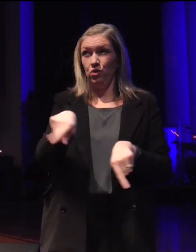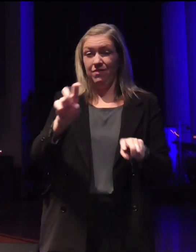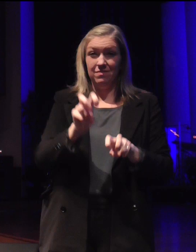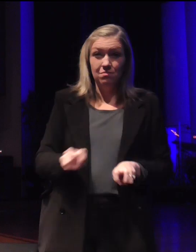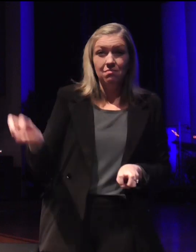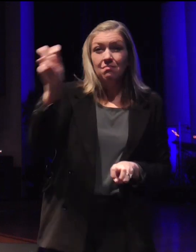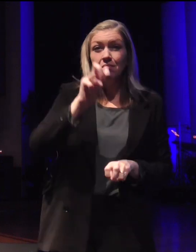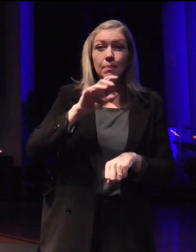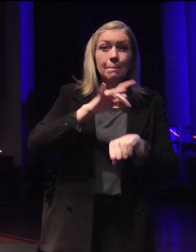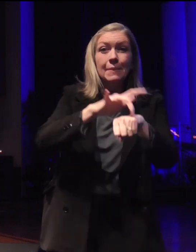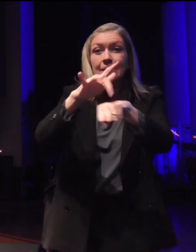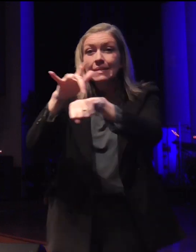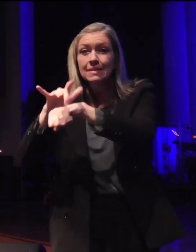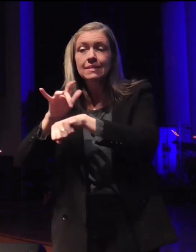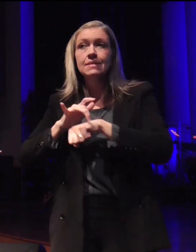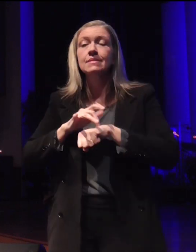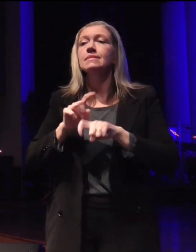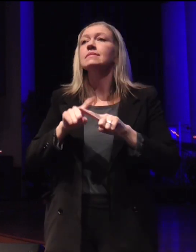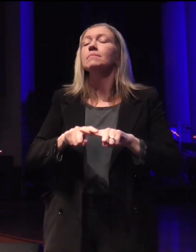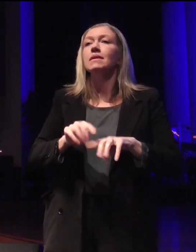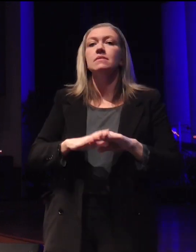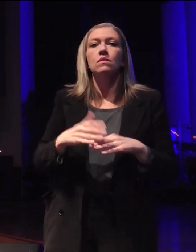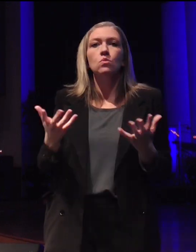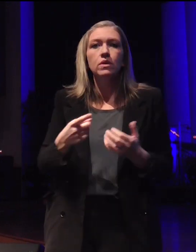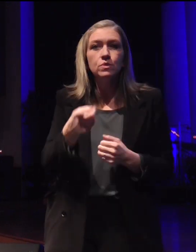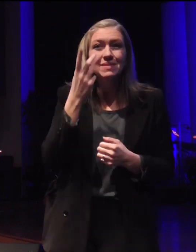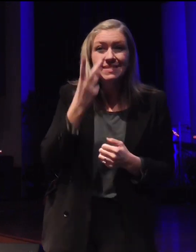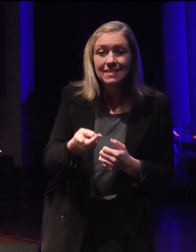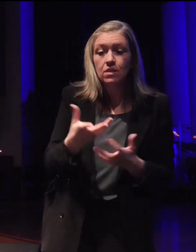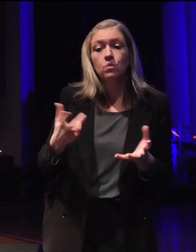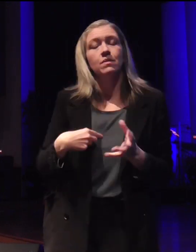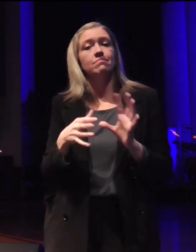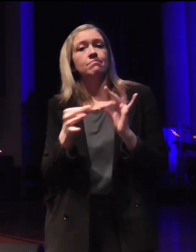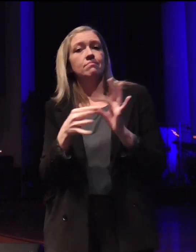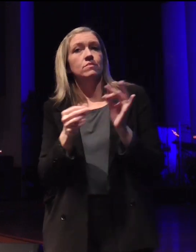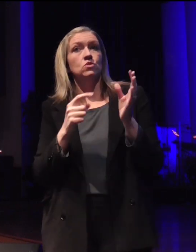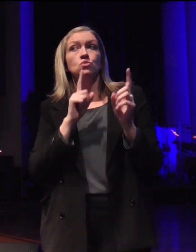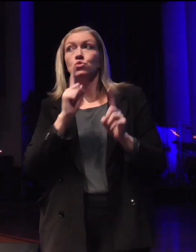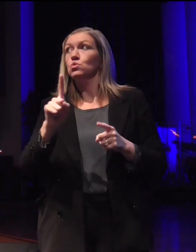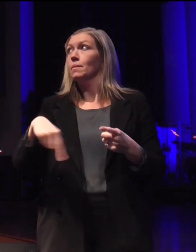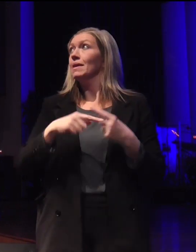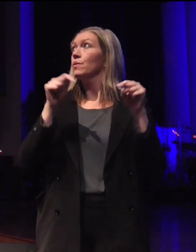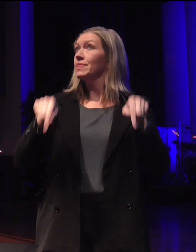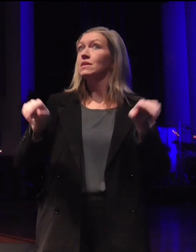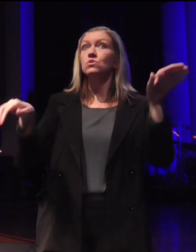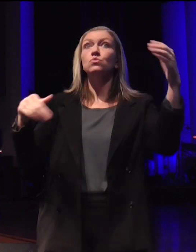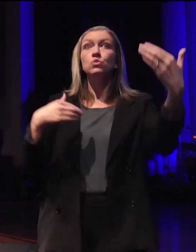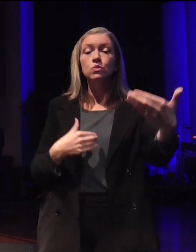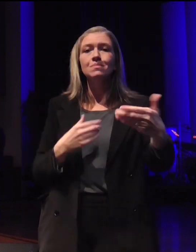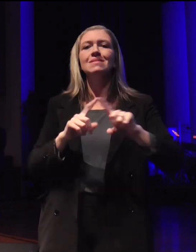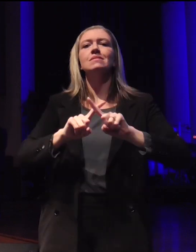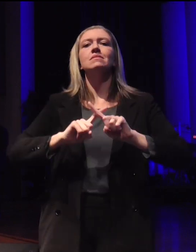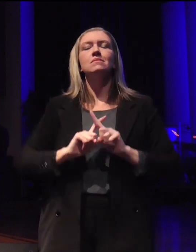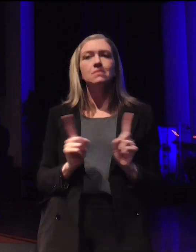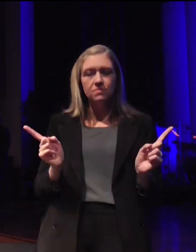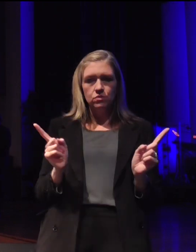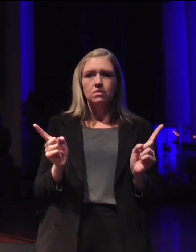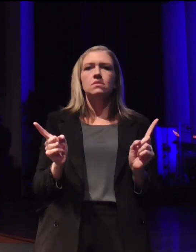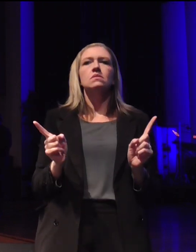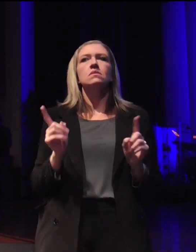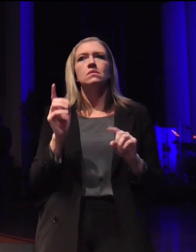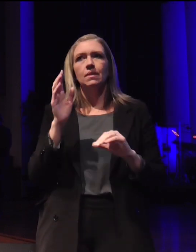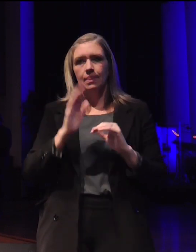And it depends what you see and what you say is true about this room. It scales to the